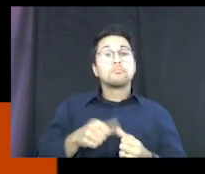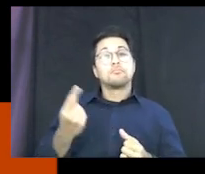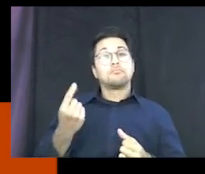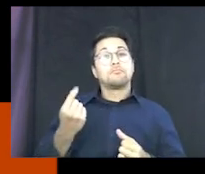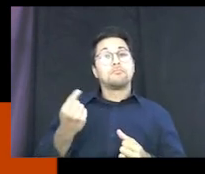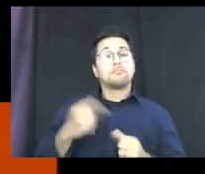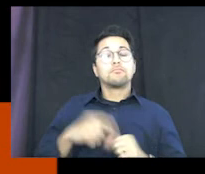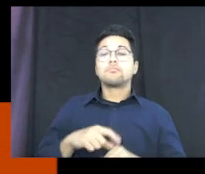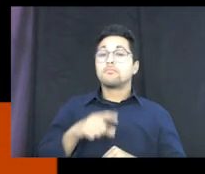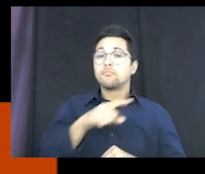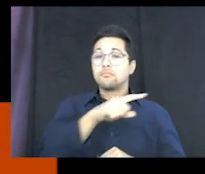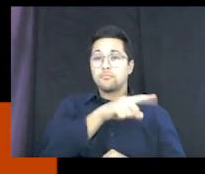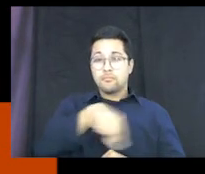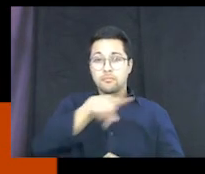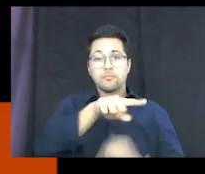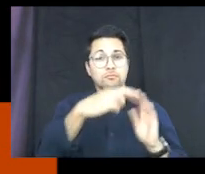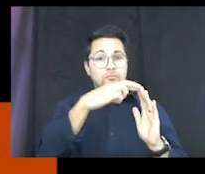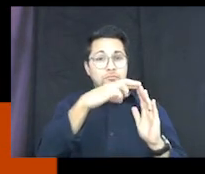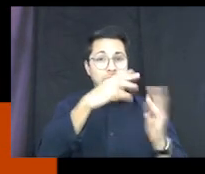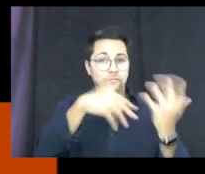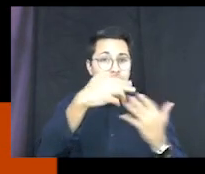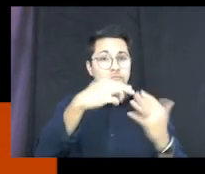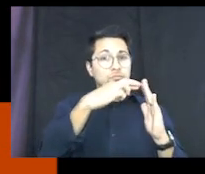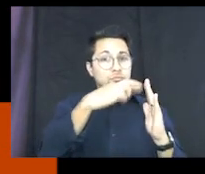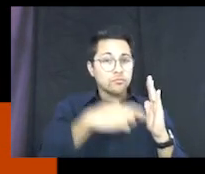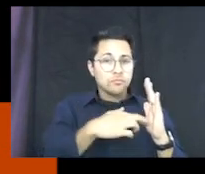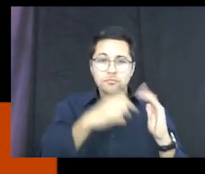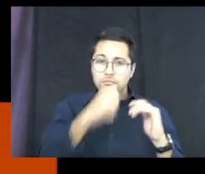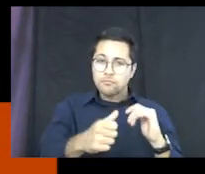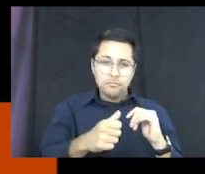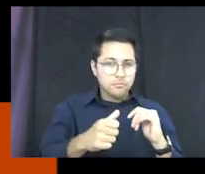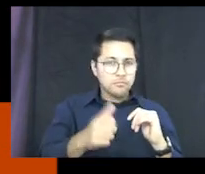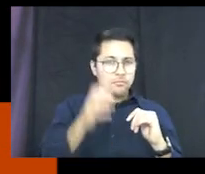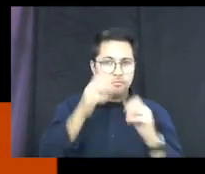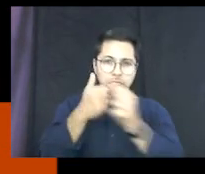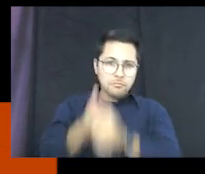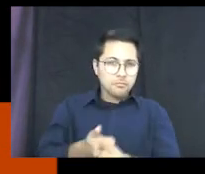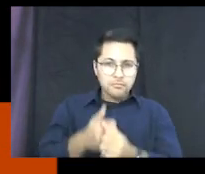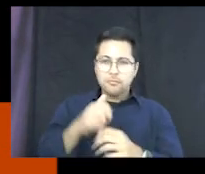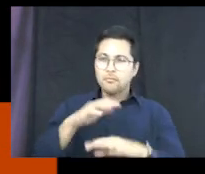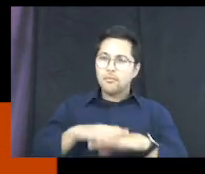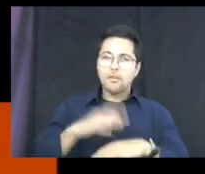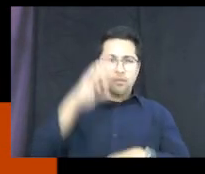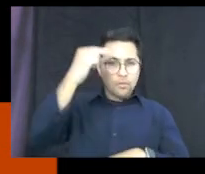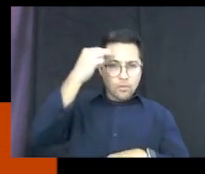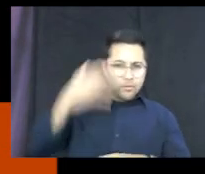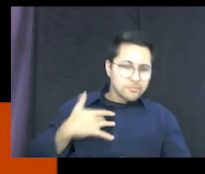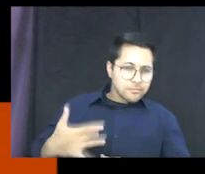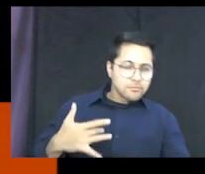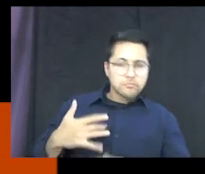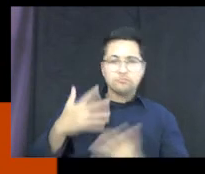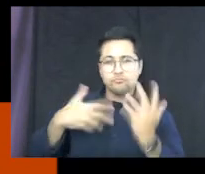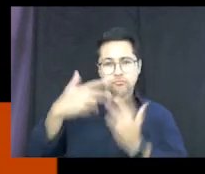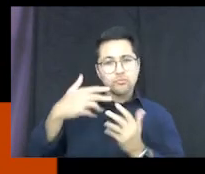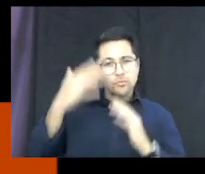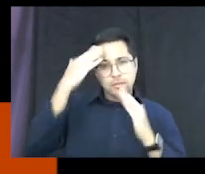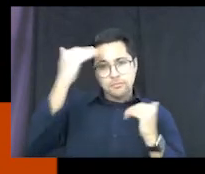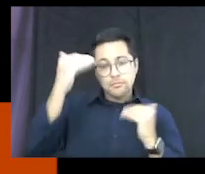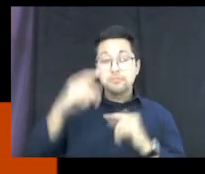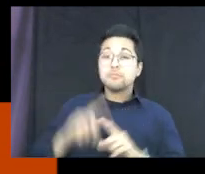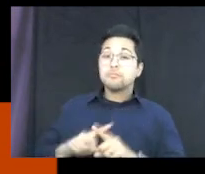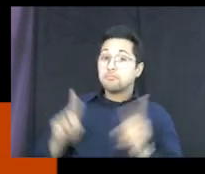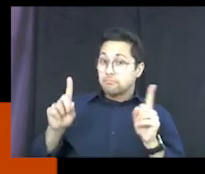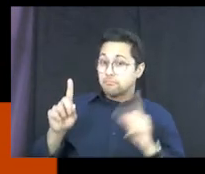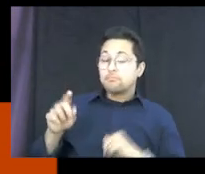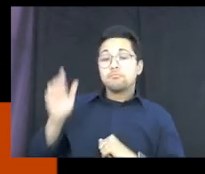these social rules will often not be based on neurotypical social expectations. Rather, they